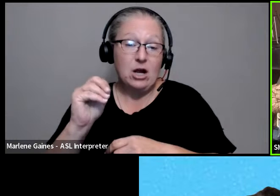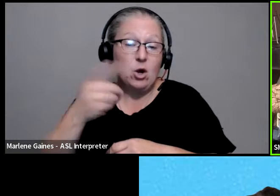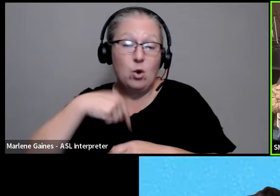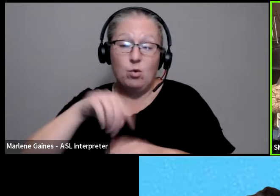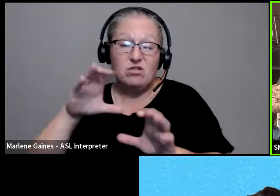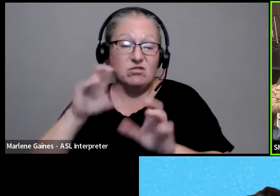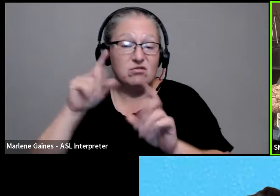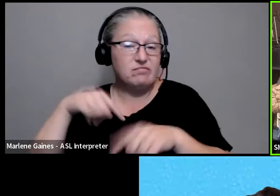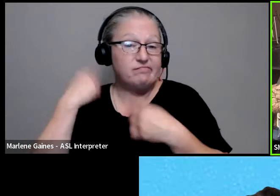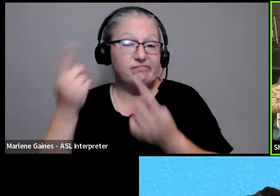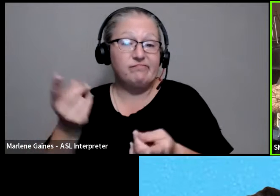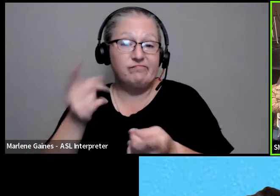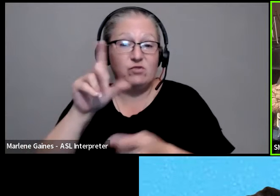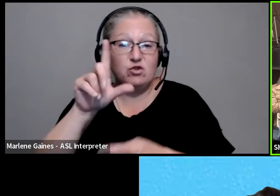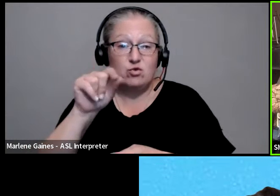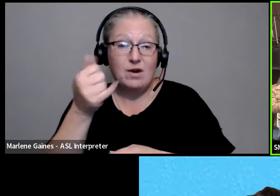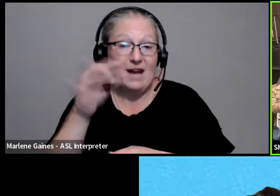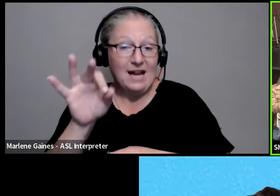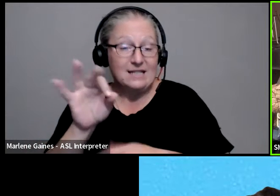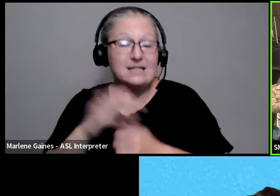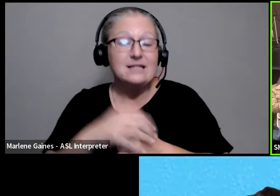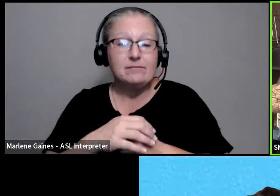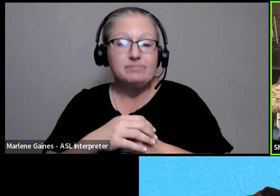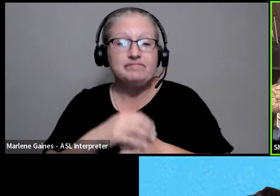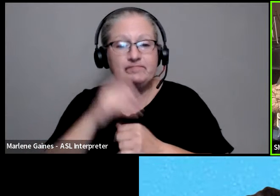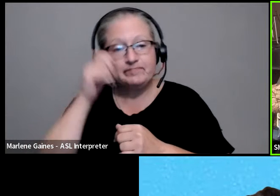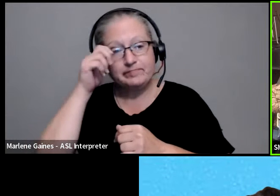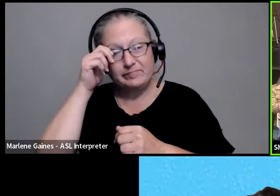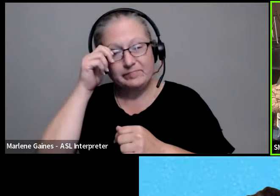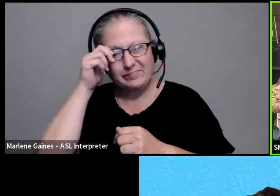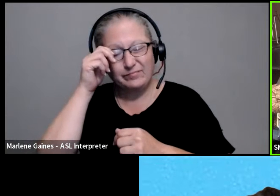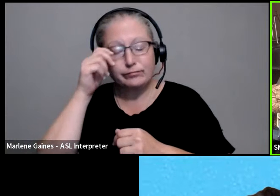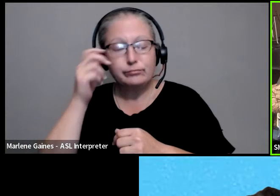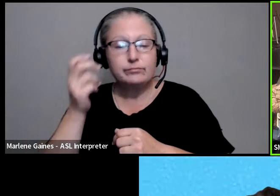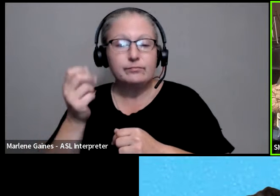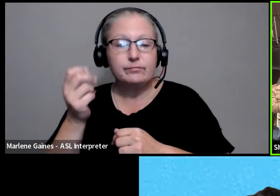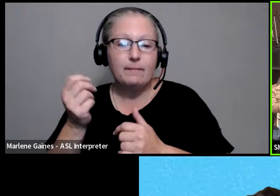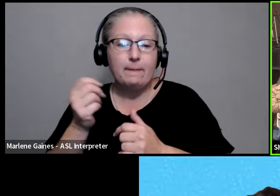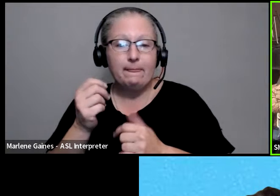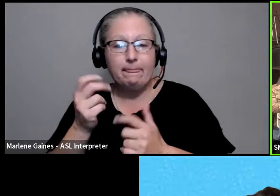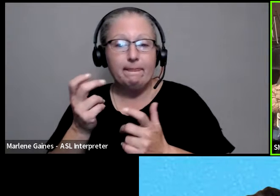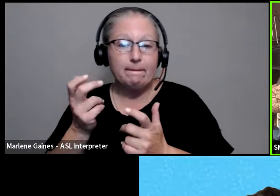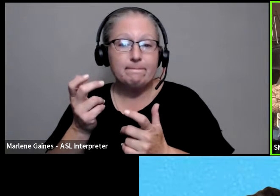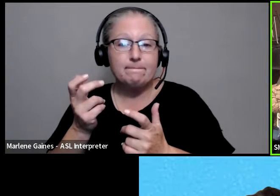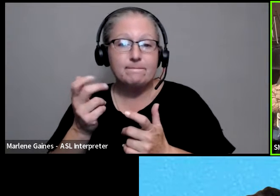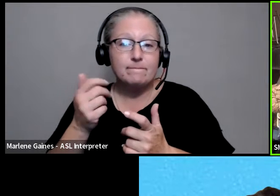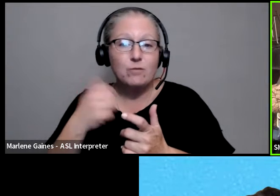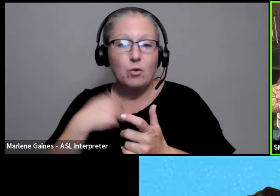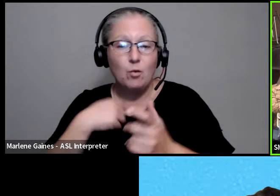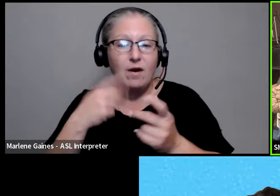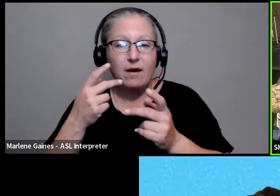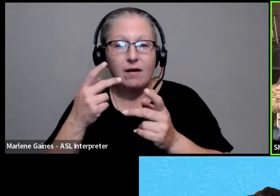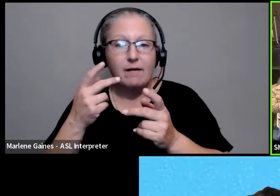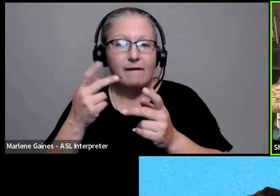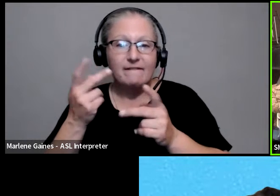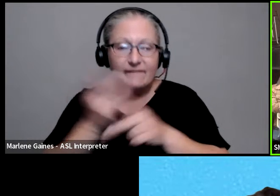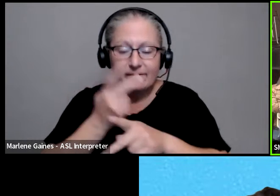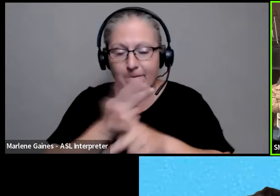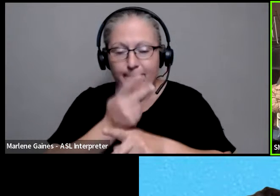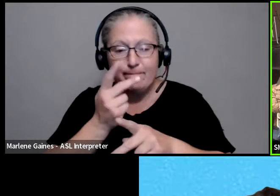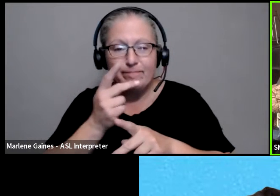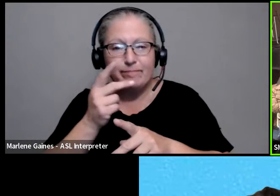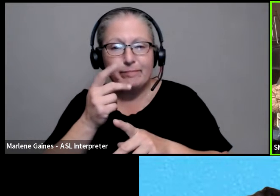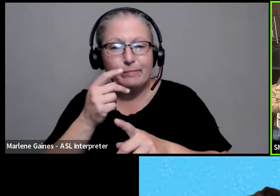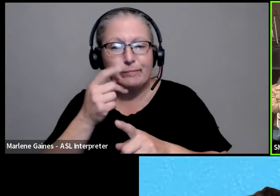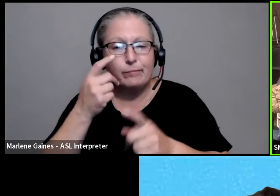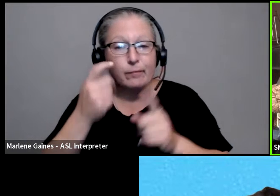been doing it since 2019. So we've kind of worked out a lot of kinks and have